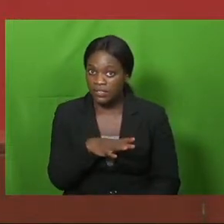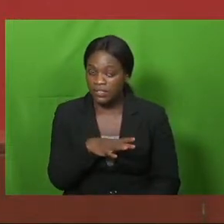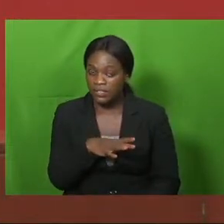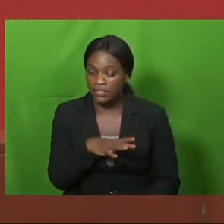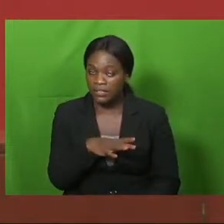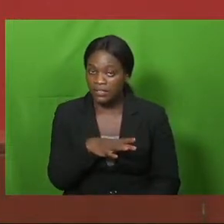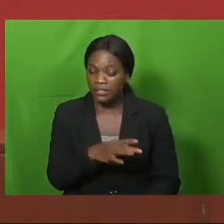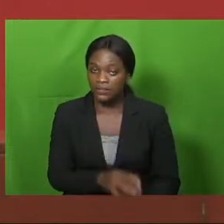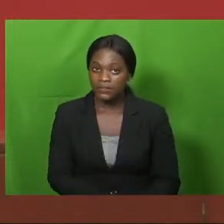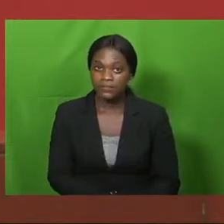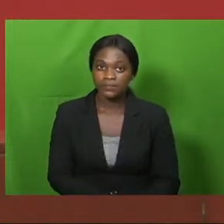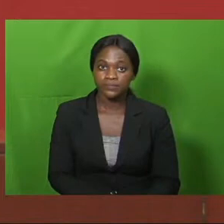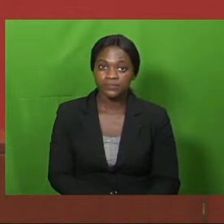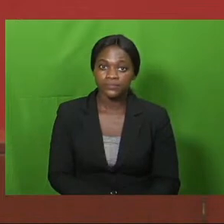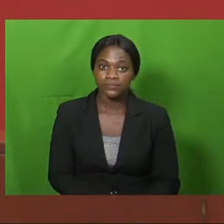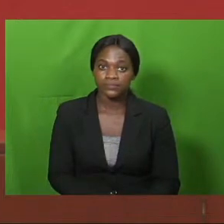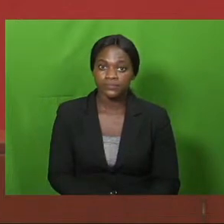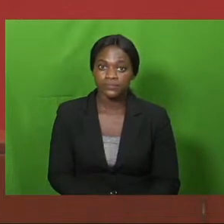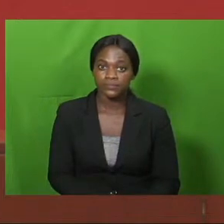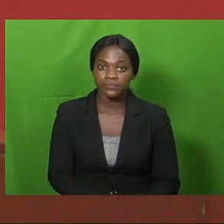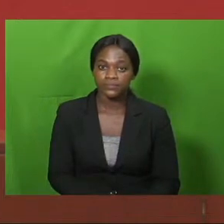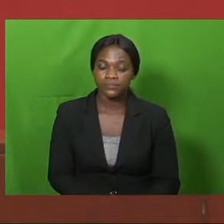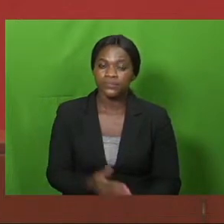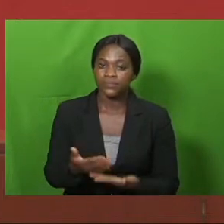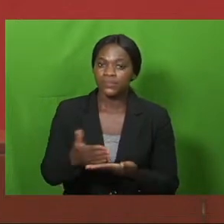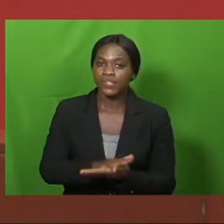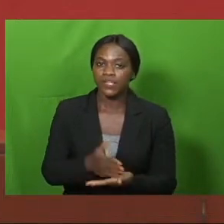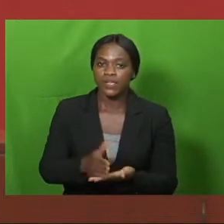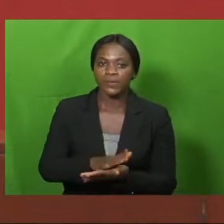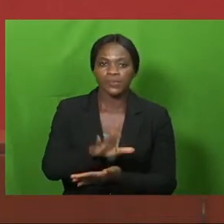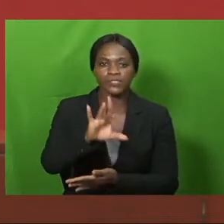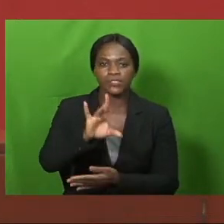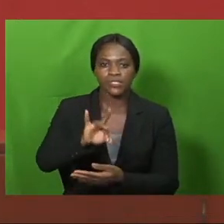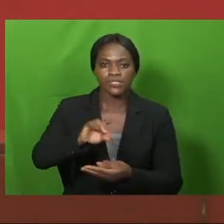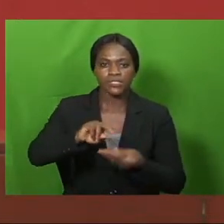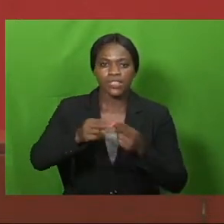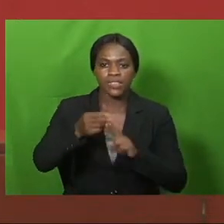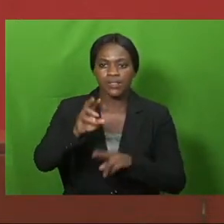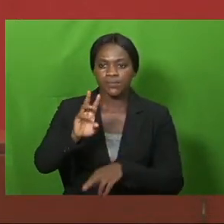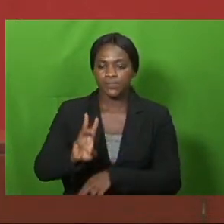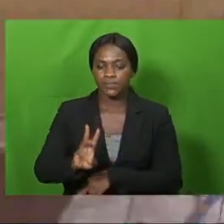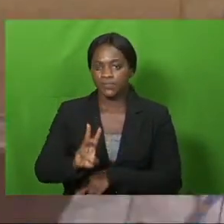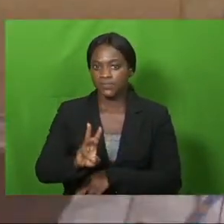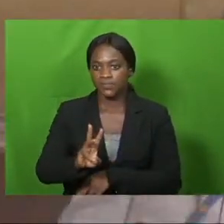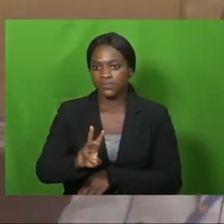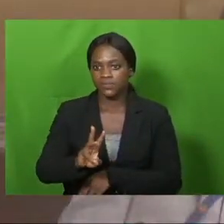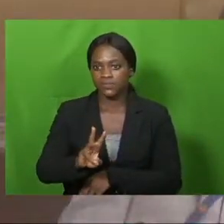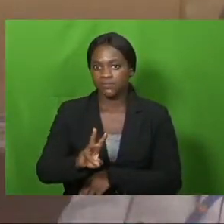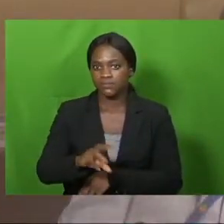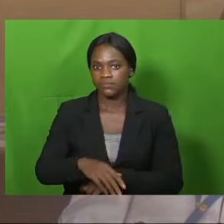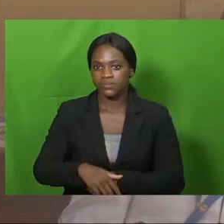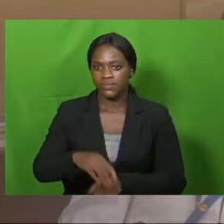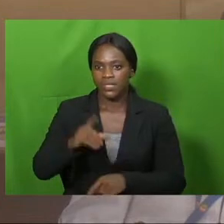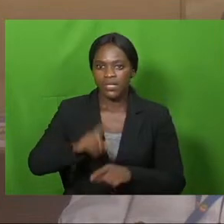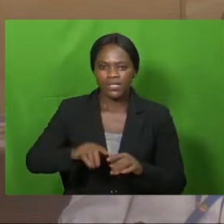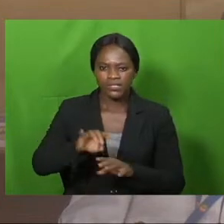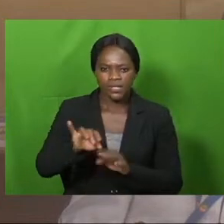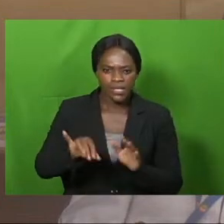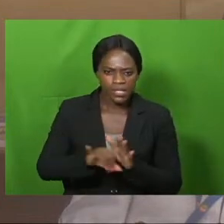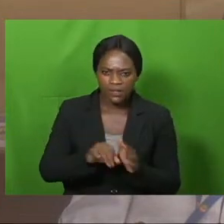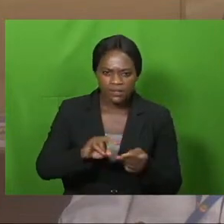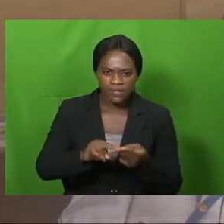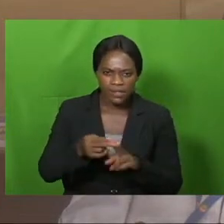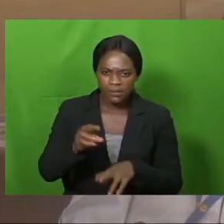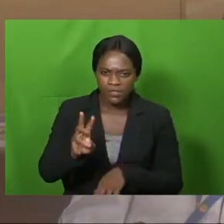Yes, page 8, item 6. I can't find item 6. When you say page 8, item